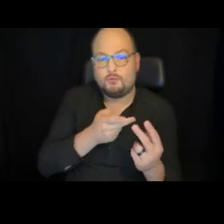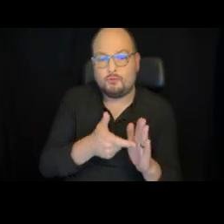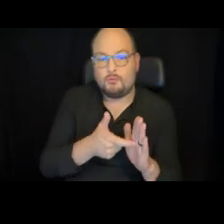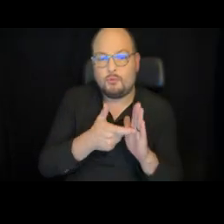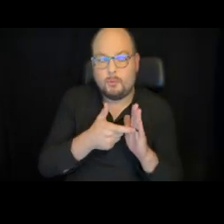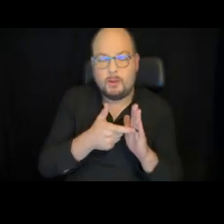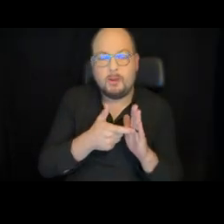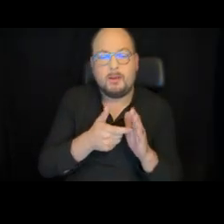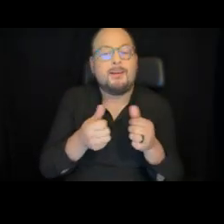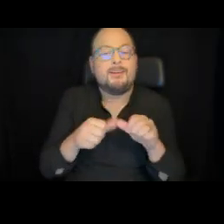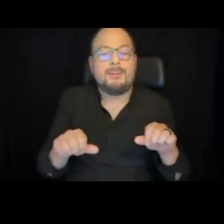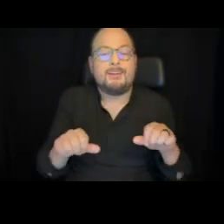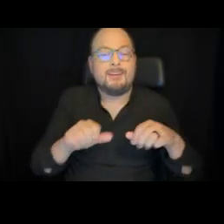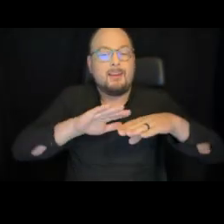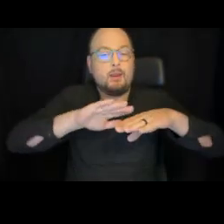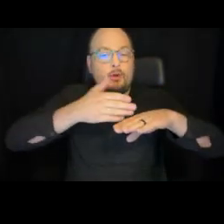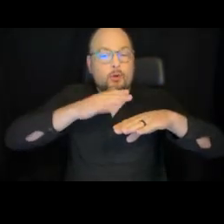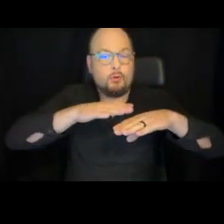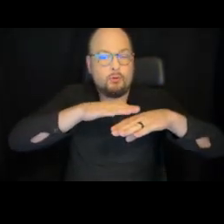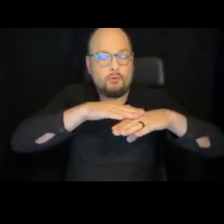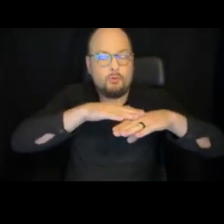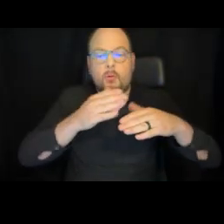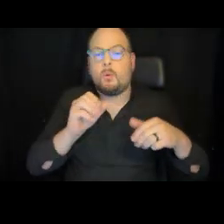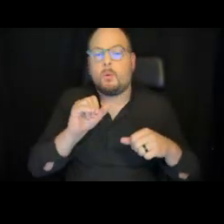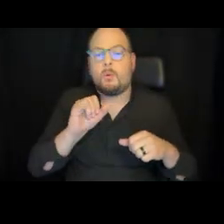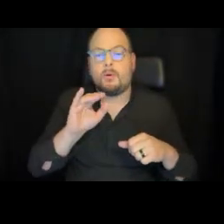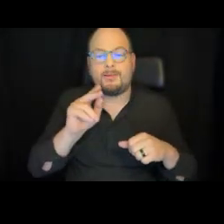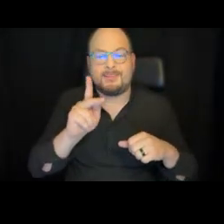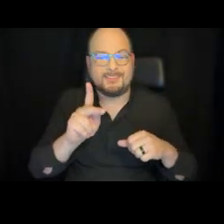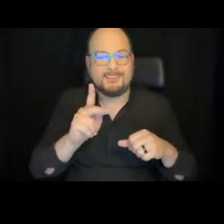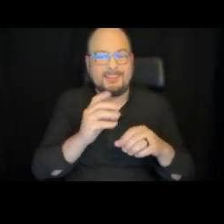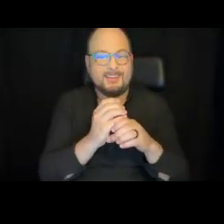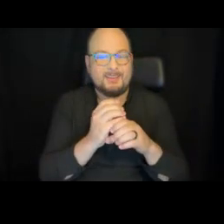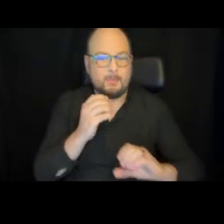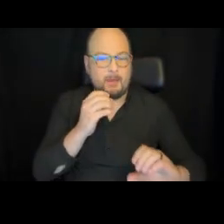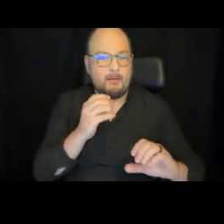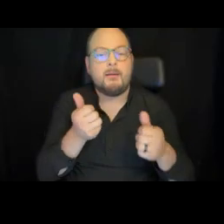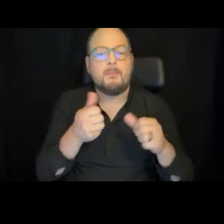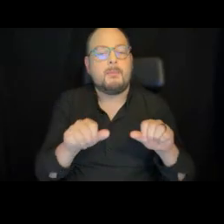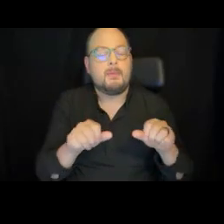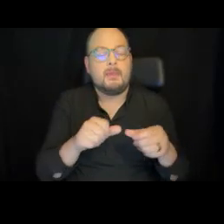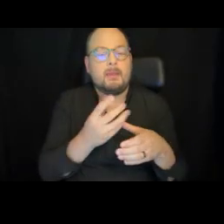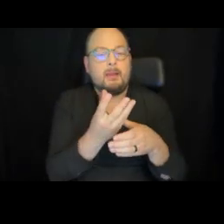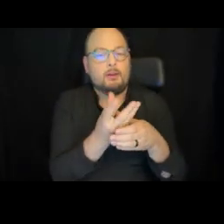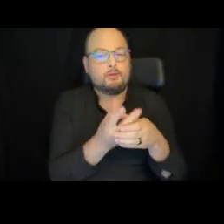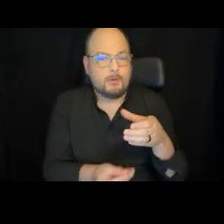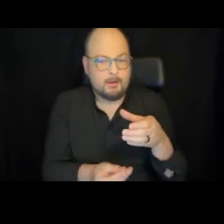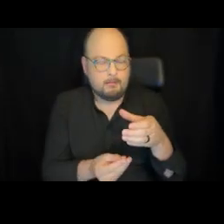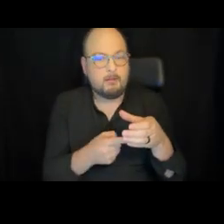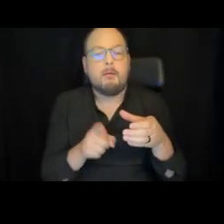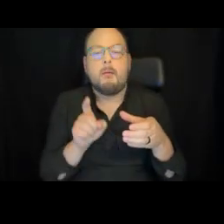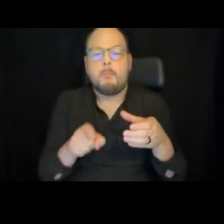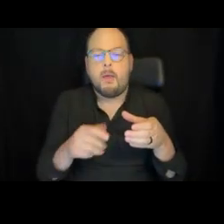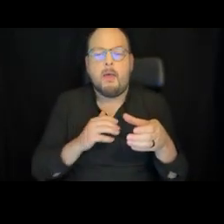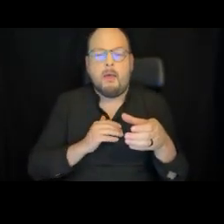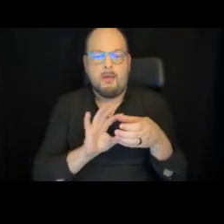bottoms of cooktops, sink supply lines, and drain pipes to be insulated or